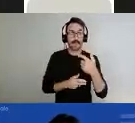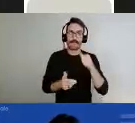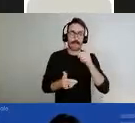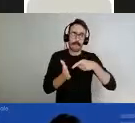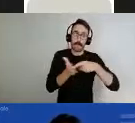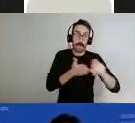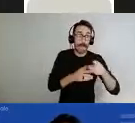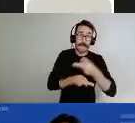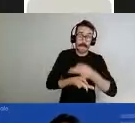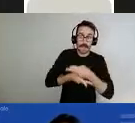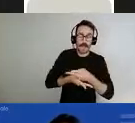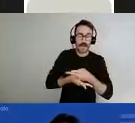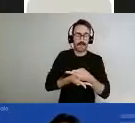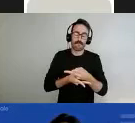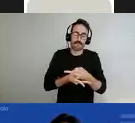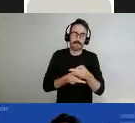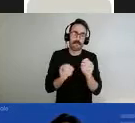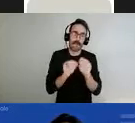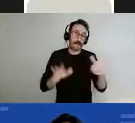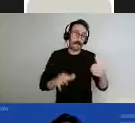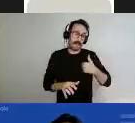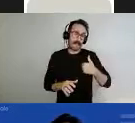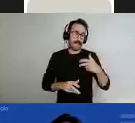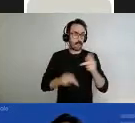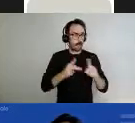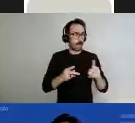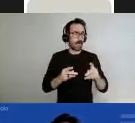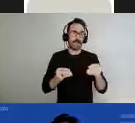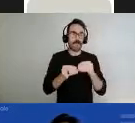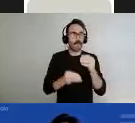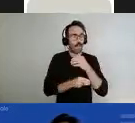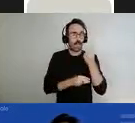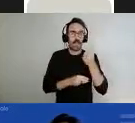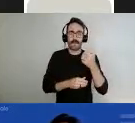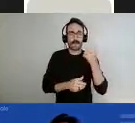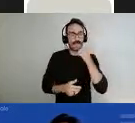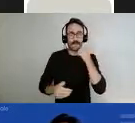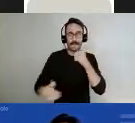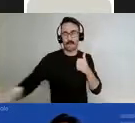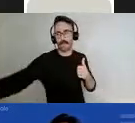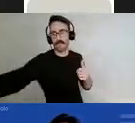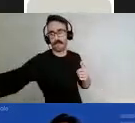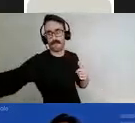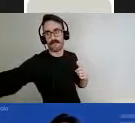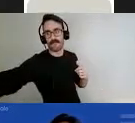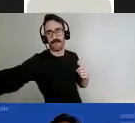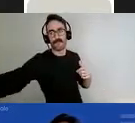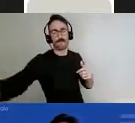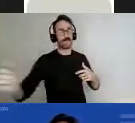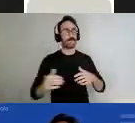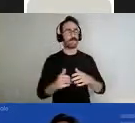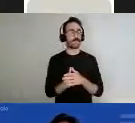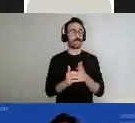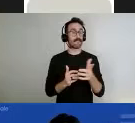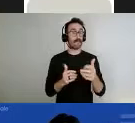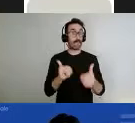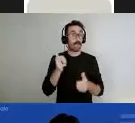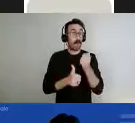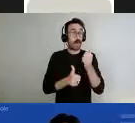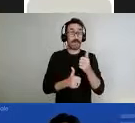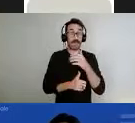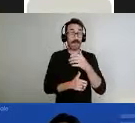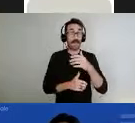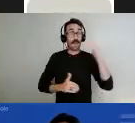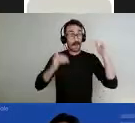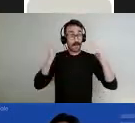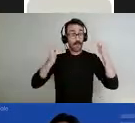Canada's population is aging. In fact, recent population projections estimate that the proportion of older adults living in